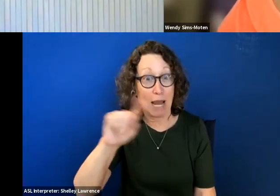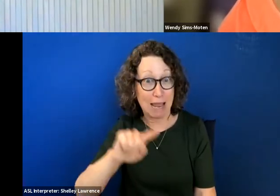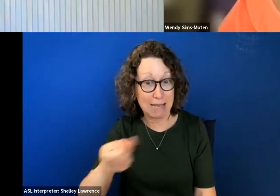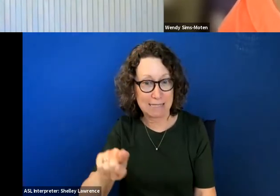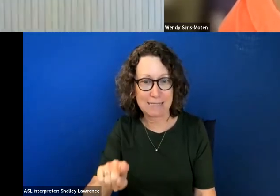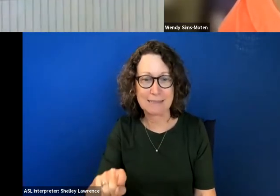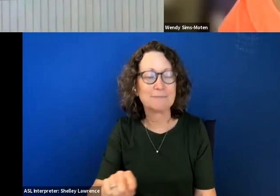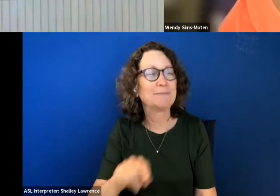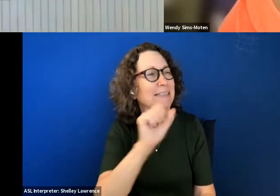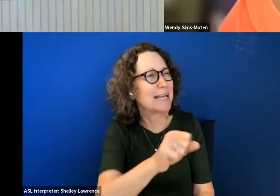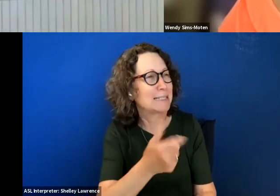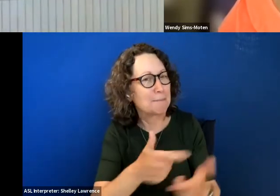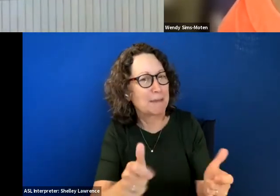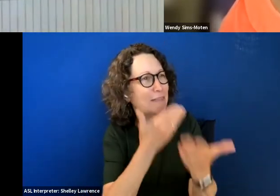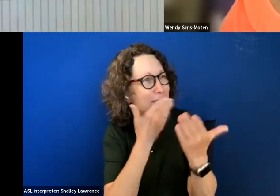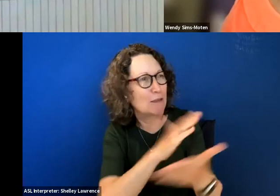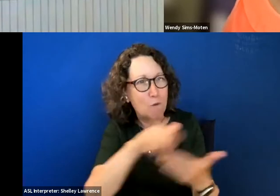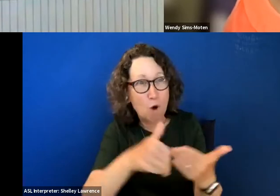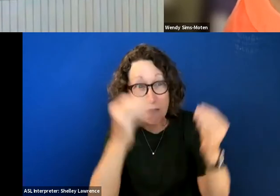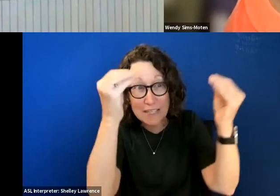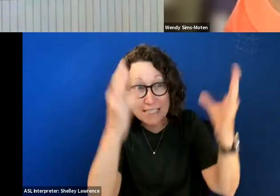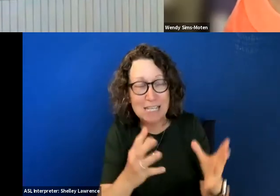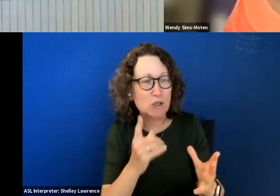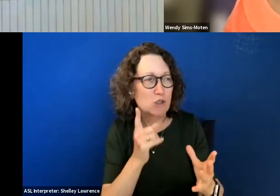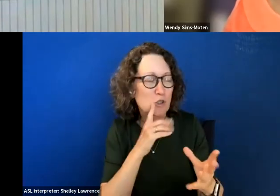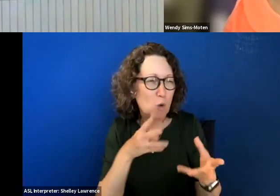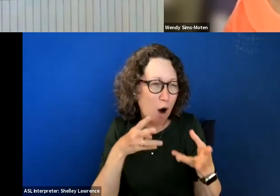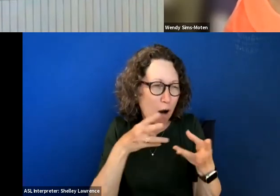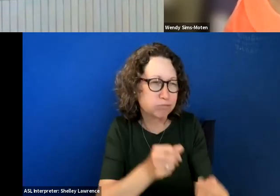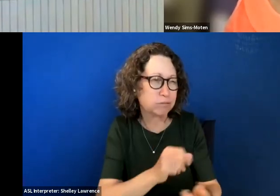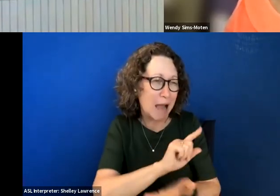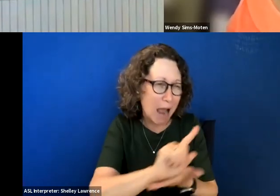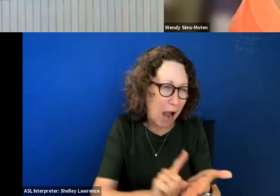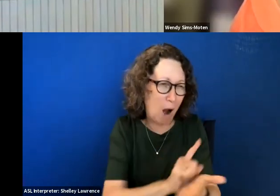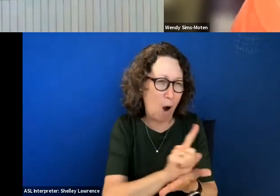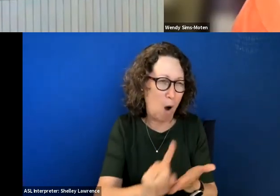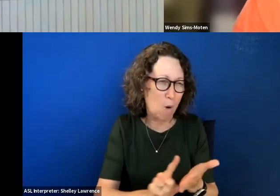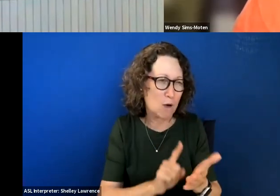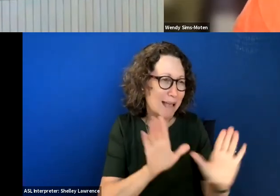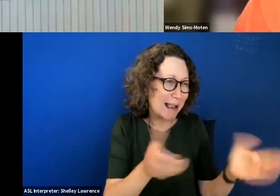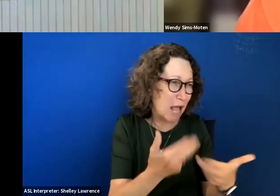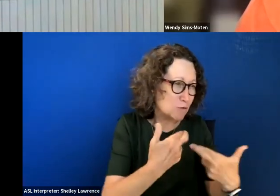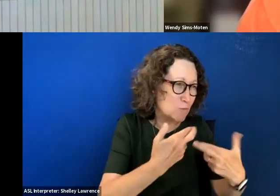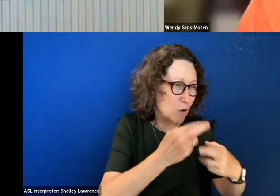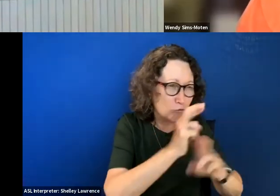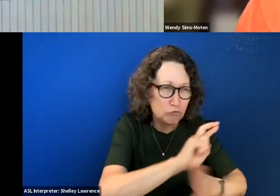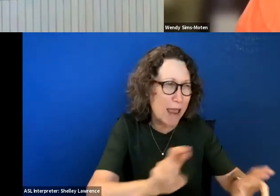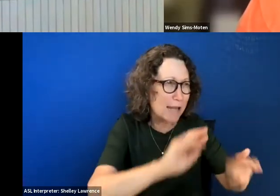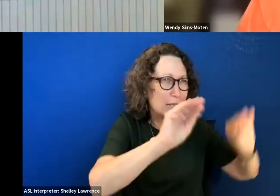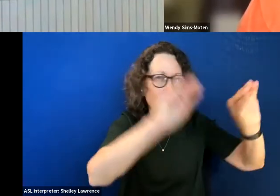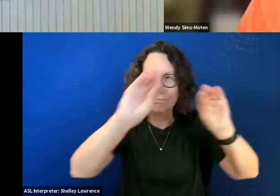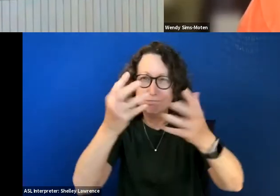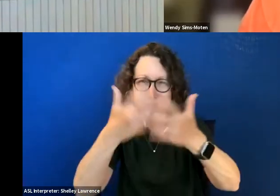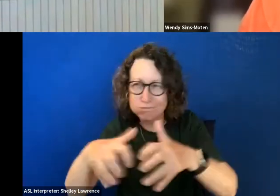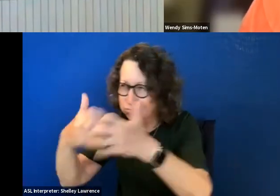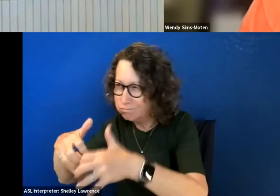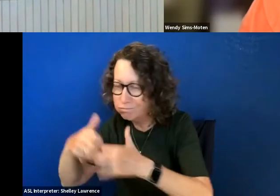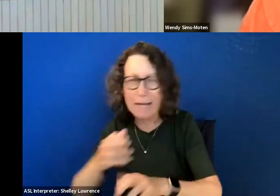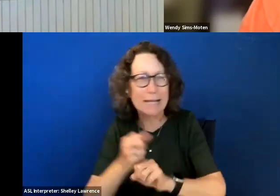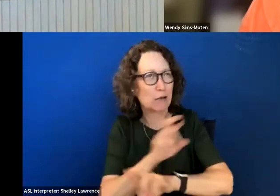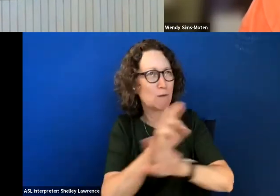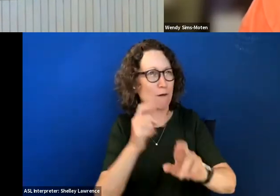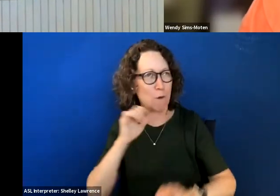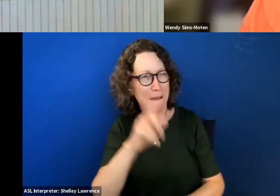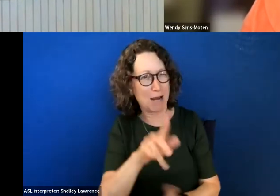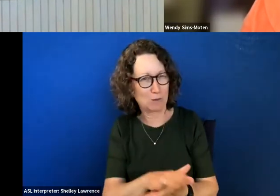big thank you to all the teachers who are spending countless of hours getting their classroom ready and getting ready for back to school.